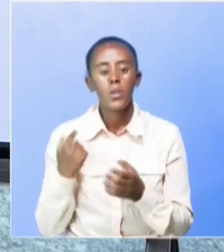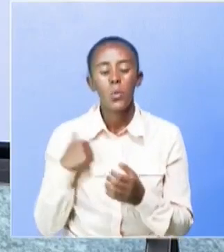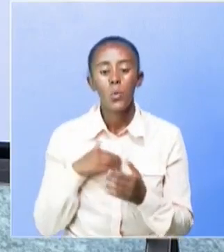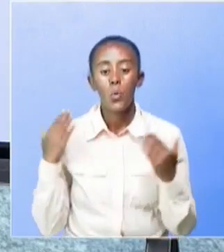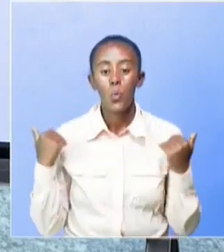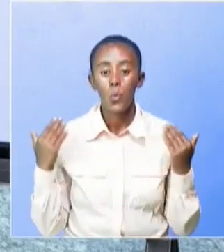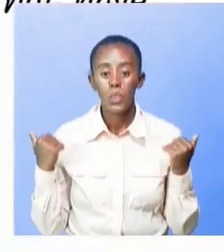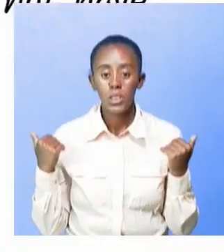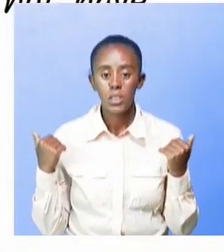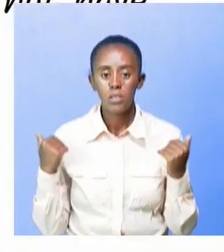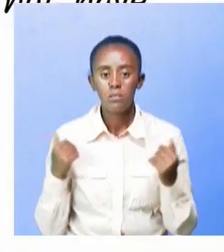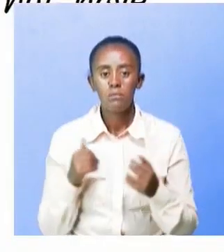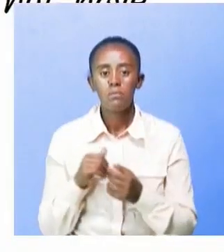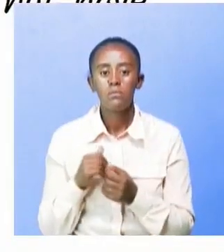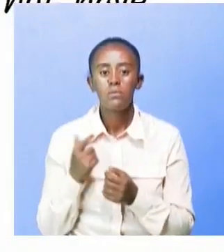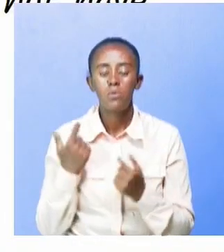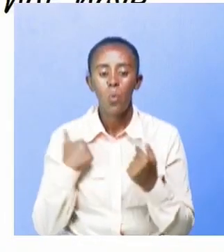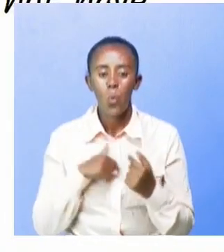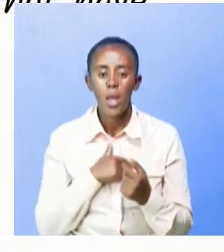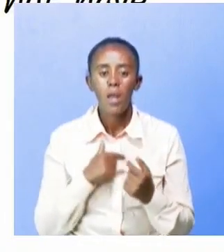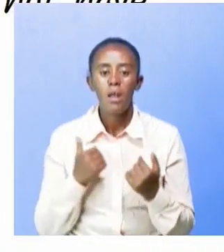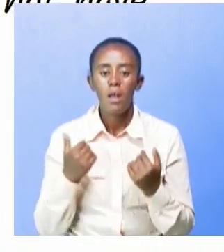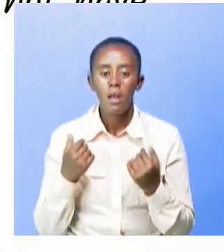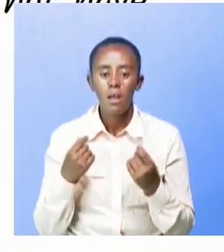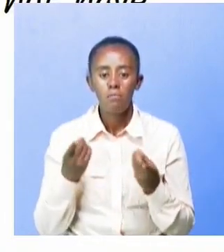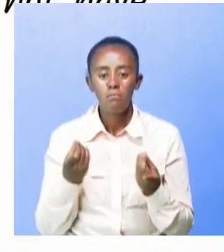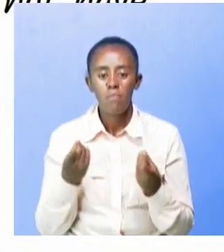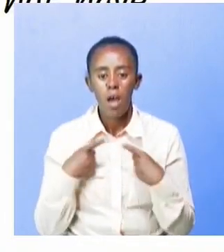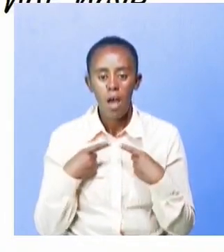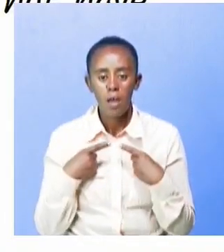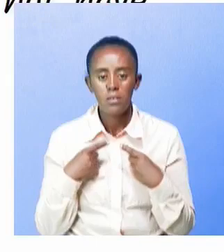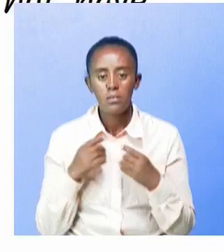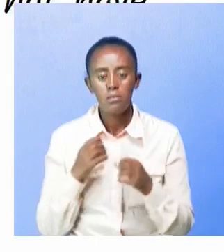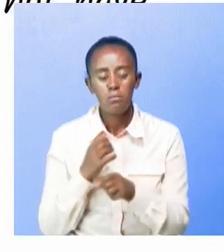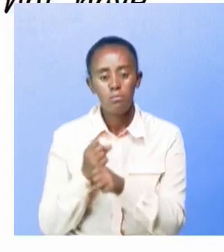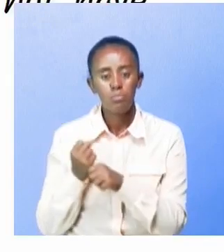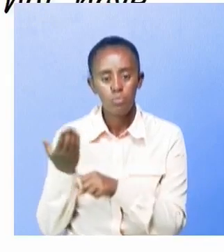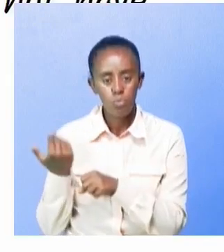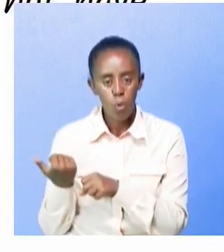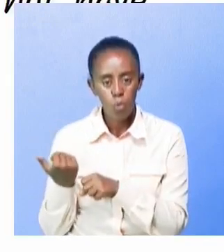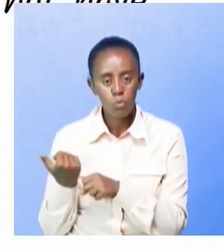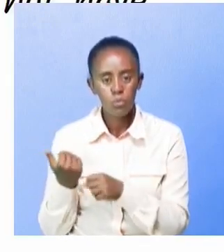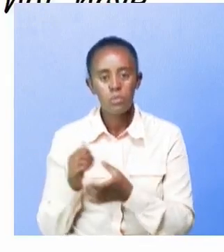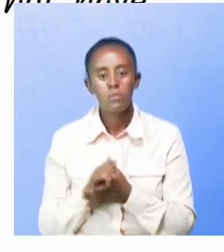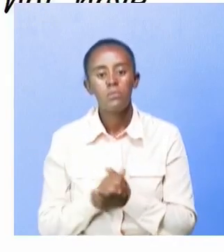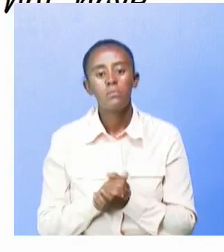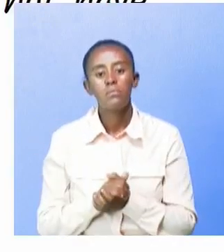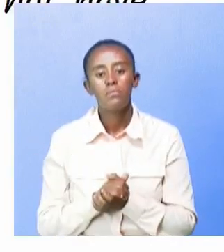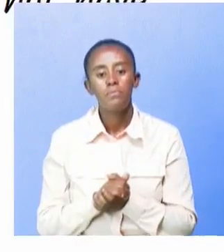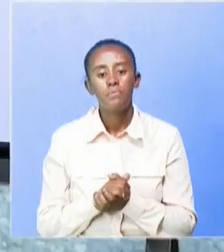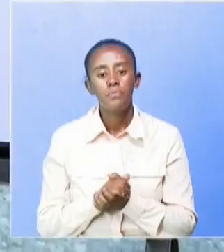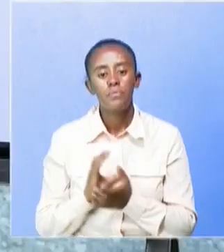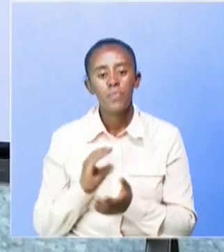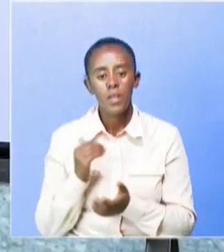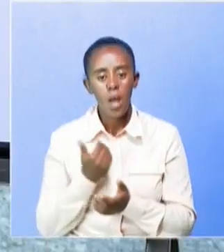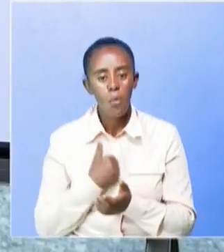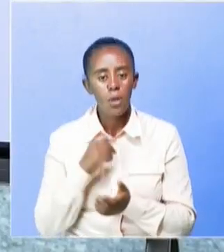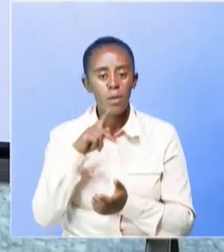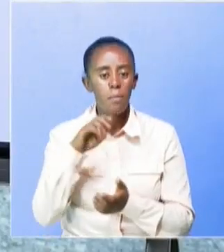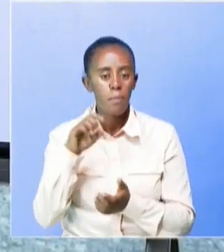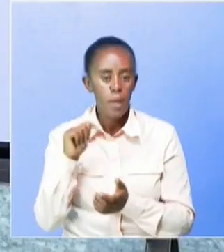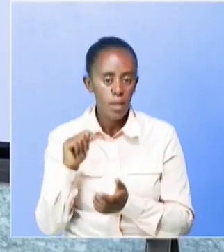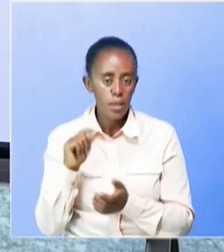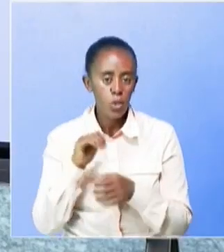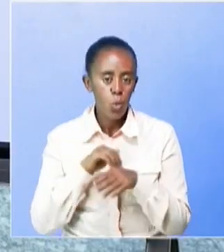we had brought. We had brought our pet on